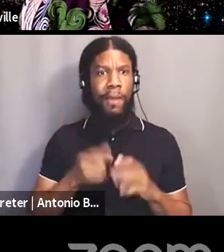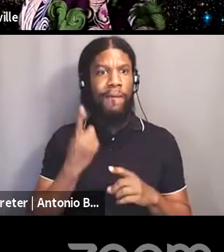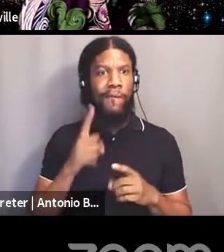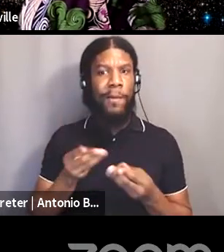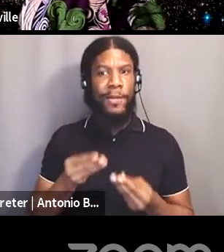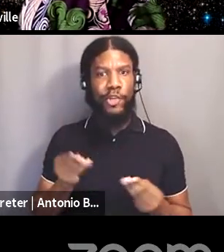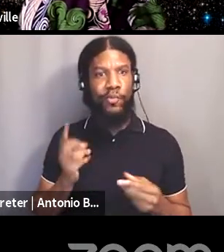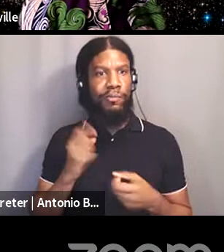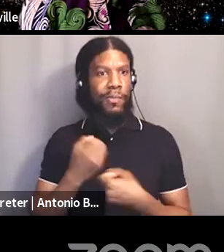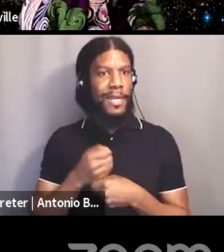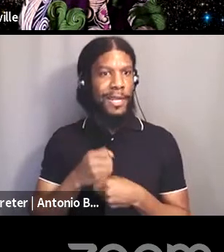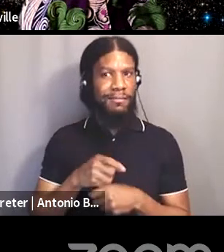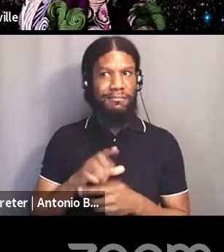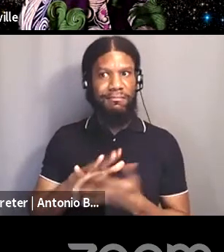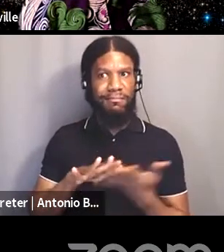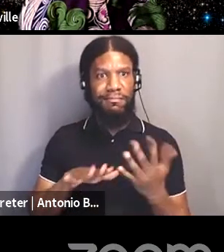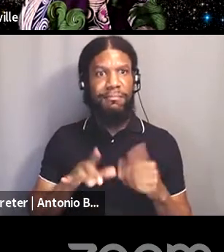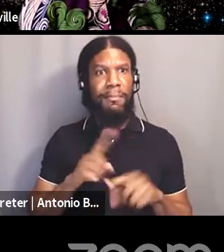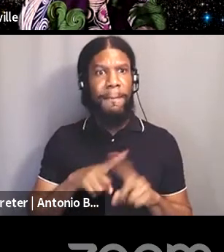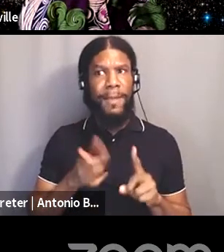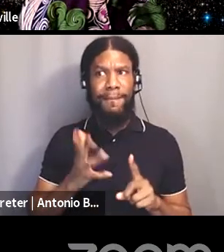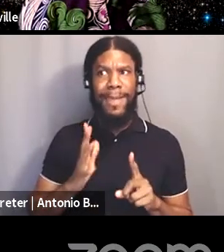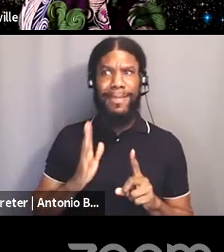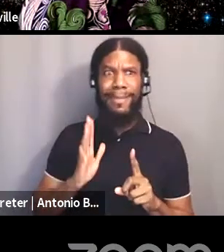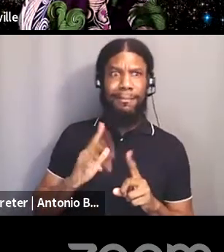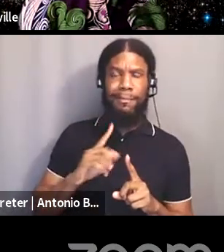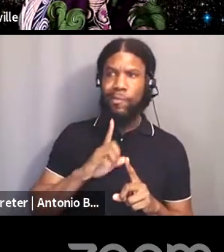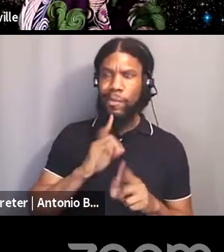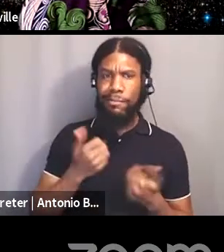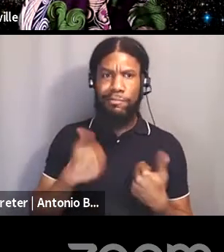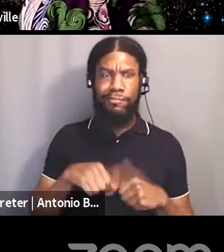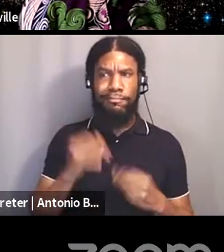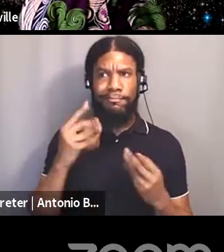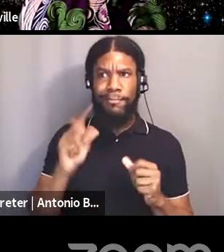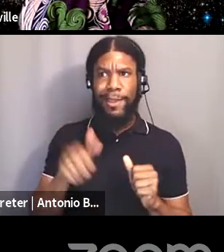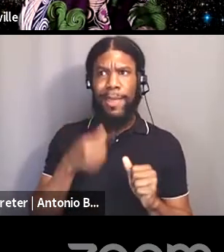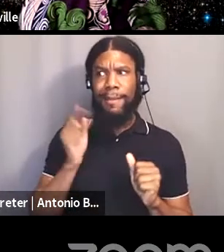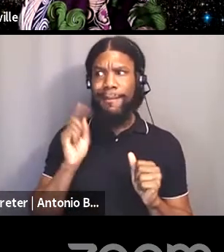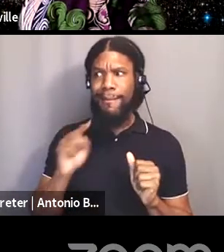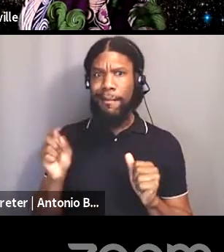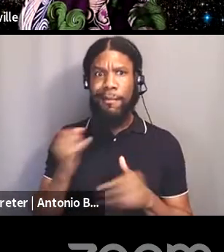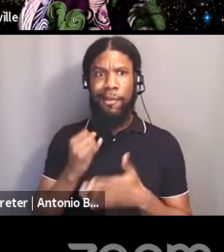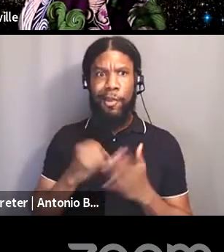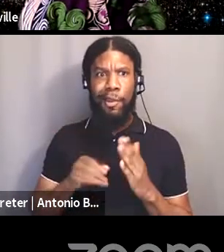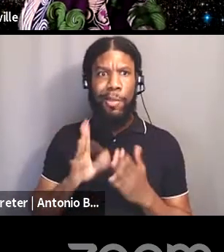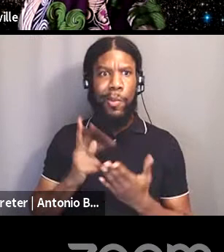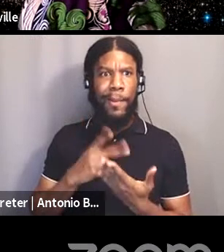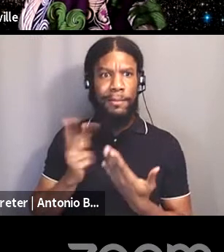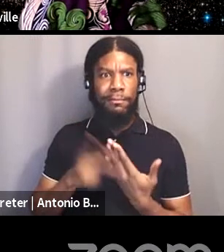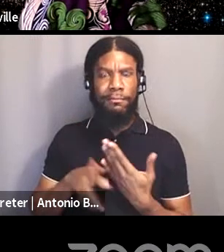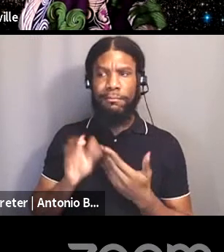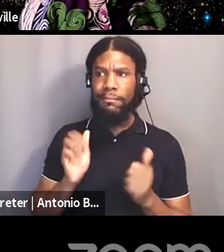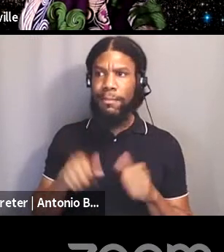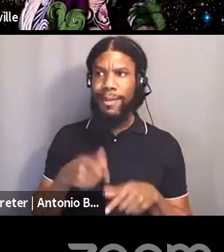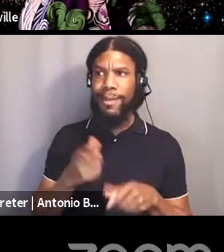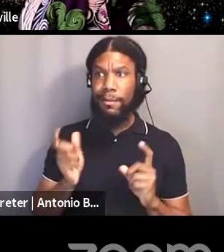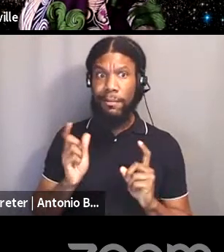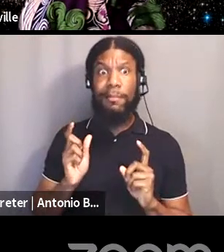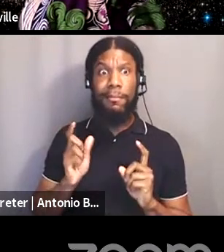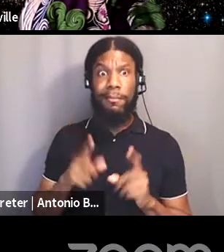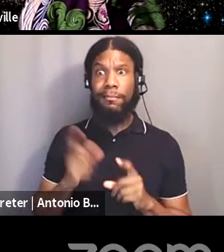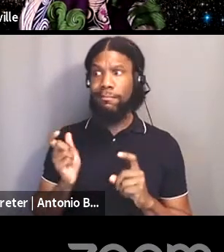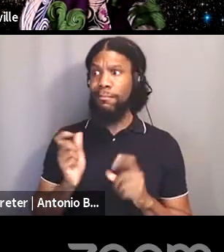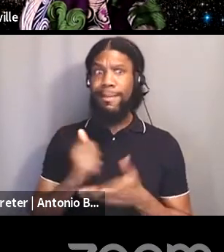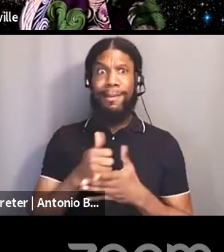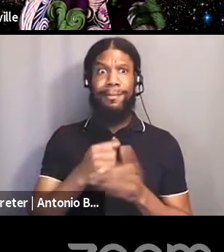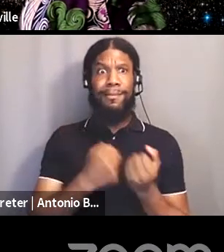production. Mm-hmm. And so even back then I was trying to think of other artists, of how their residents can give back to other artists who were